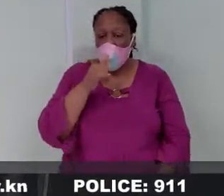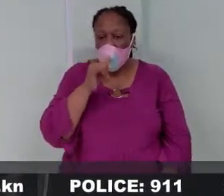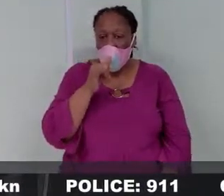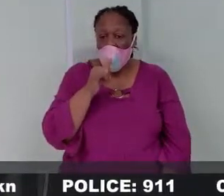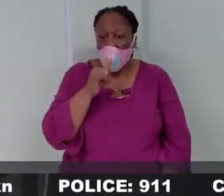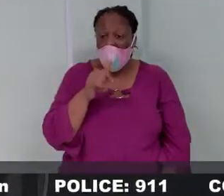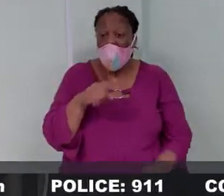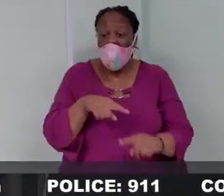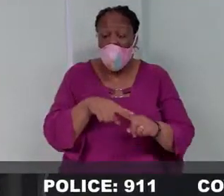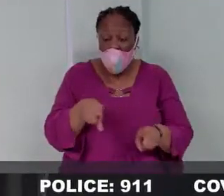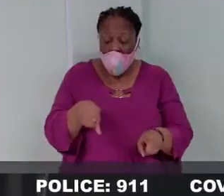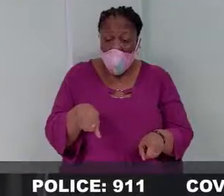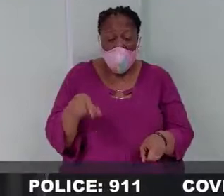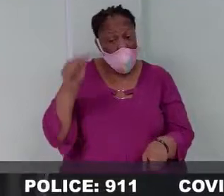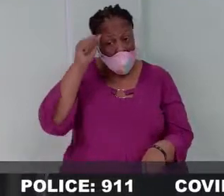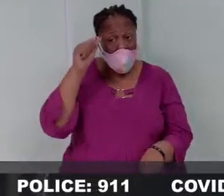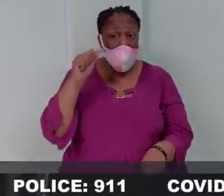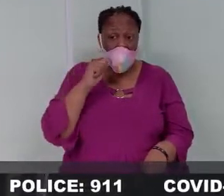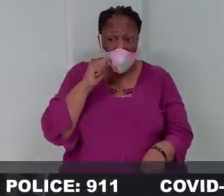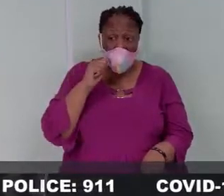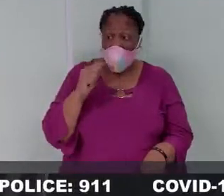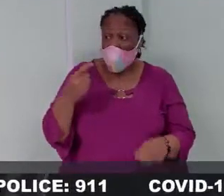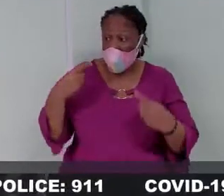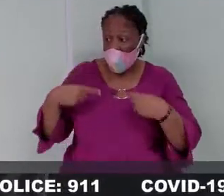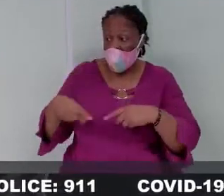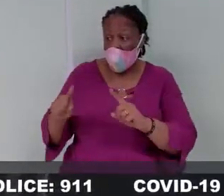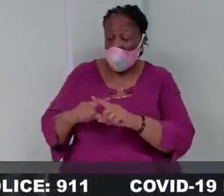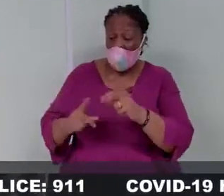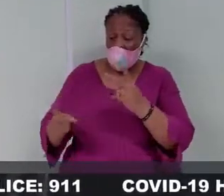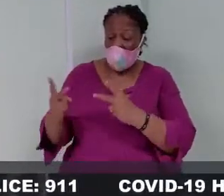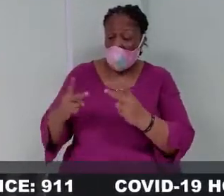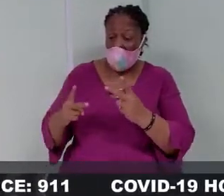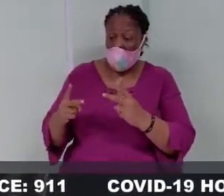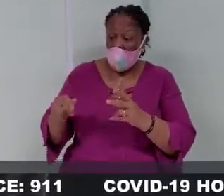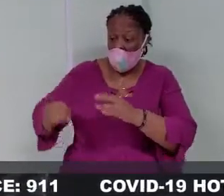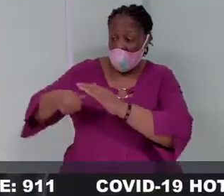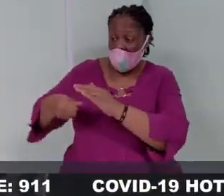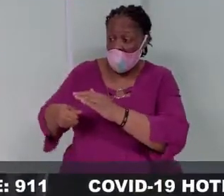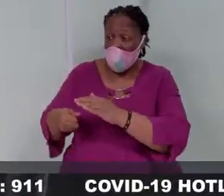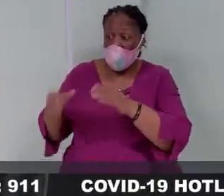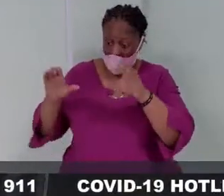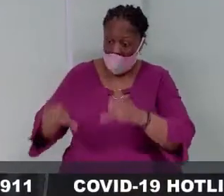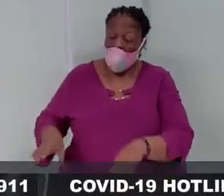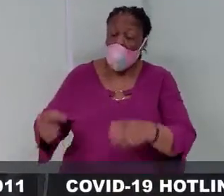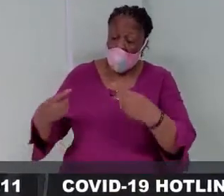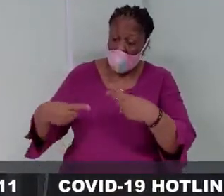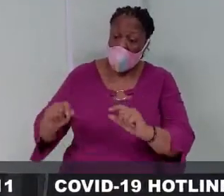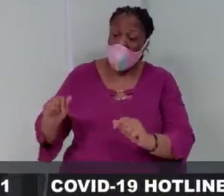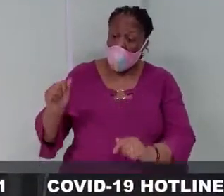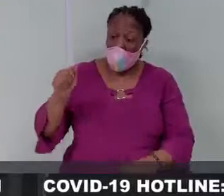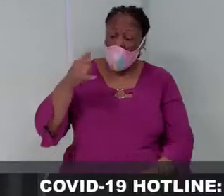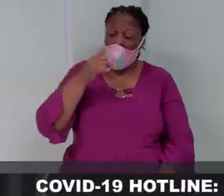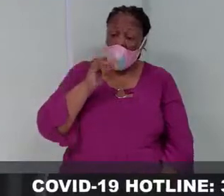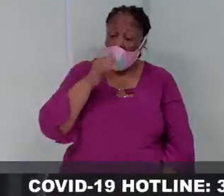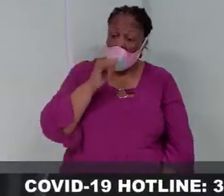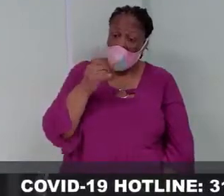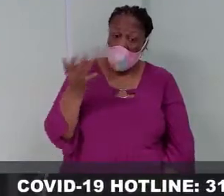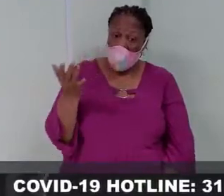who goes to the Park Hyatt or the Marriott or even Royal St. Kitts, they can have an alcoholic drink.